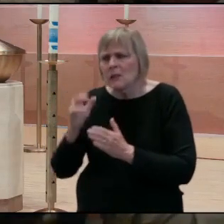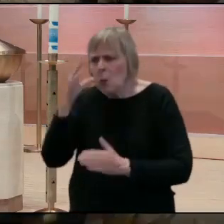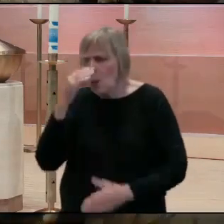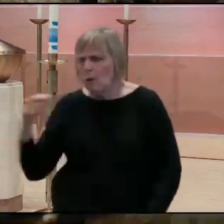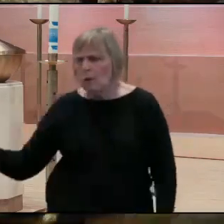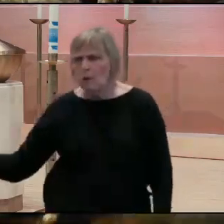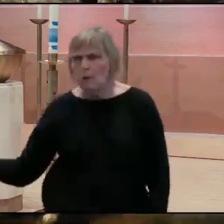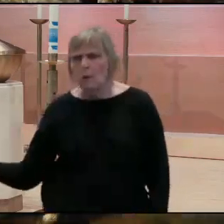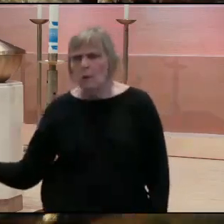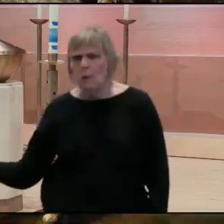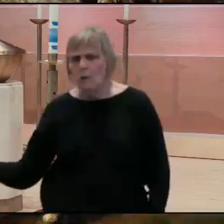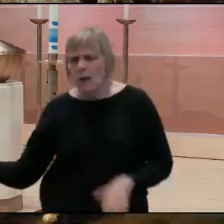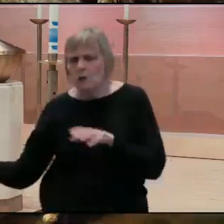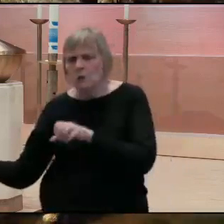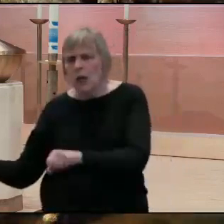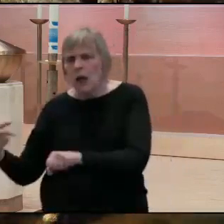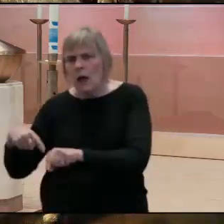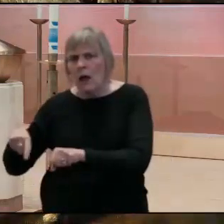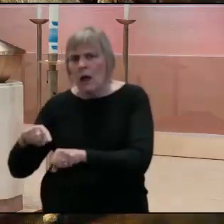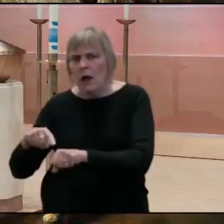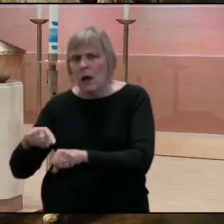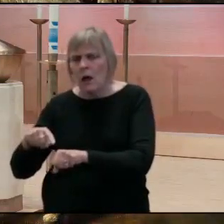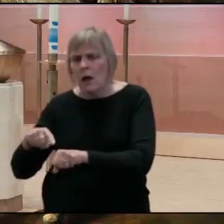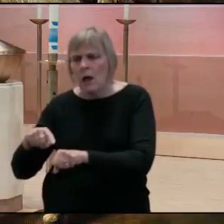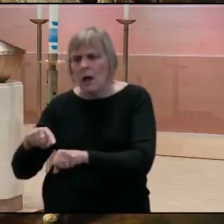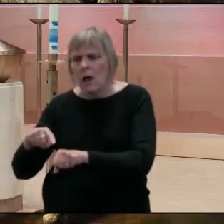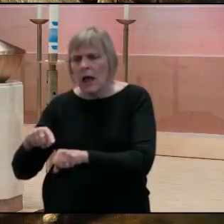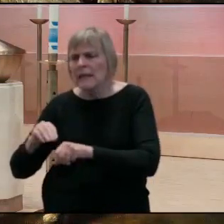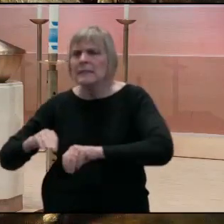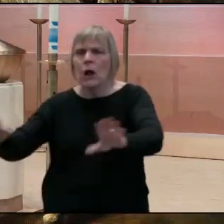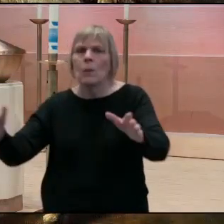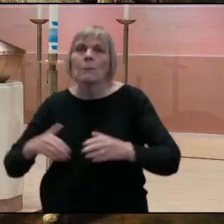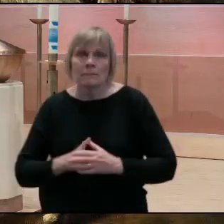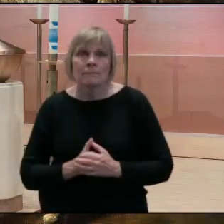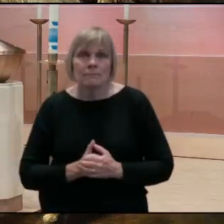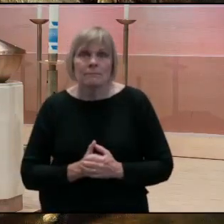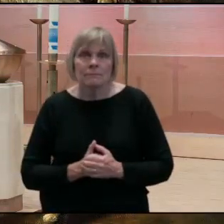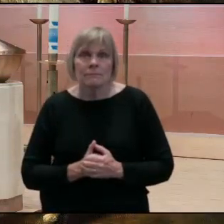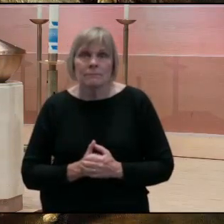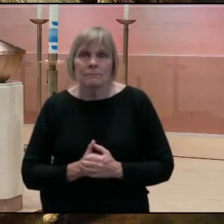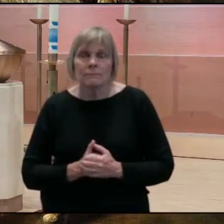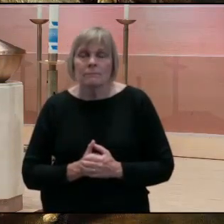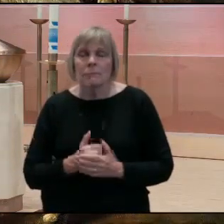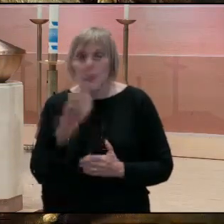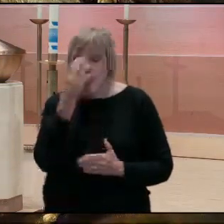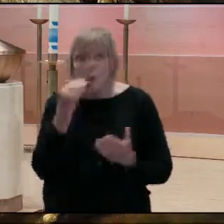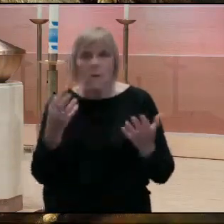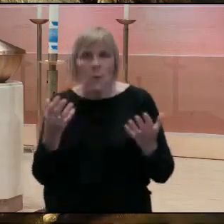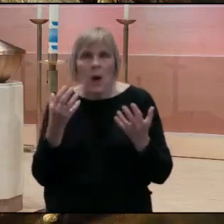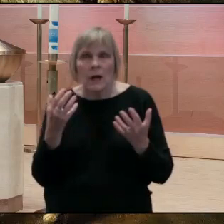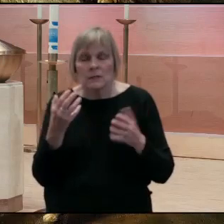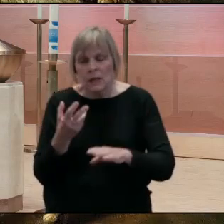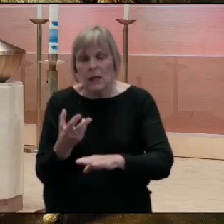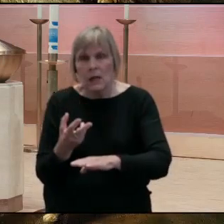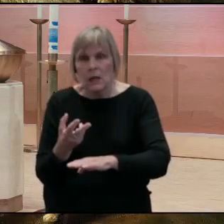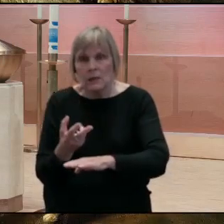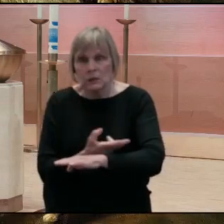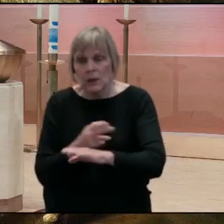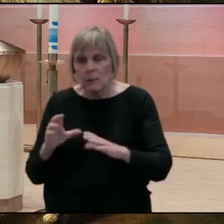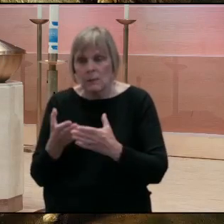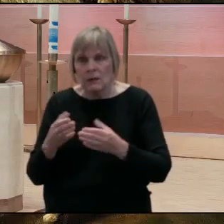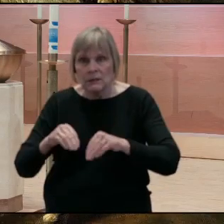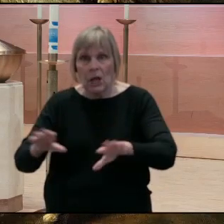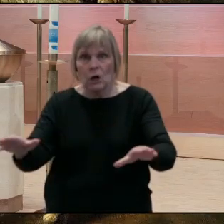wolf is to attack the sheep and then ultimately scatter them. That's what the wolf wants to do, is scatter the